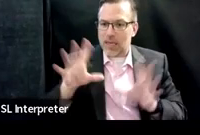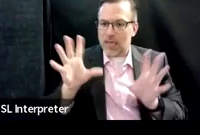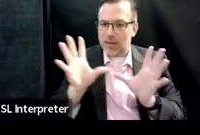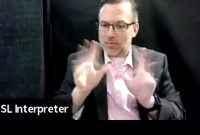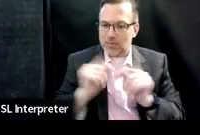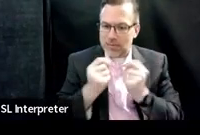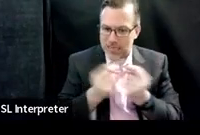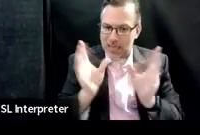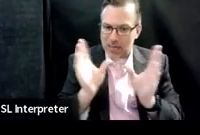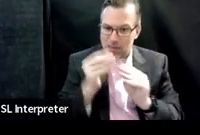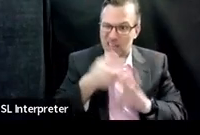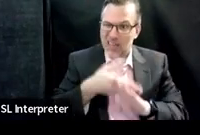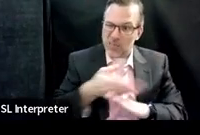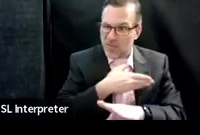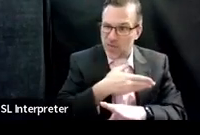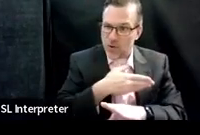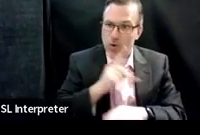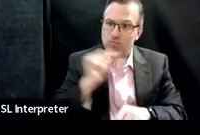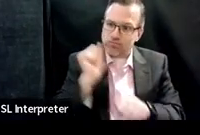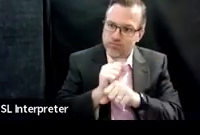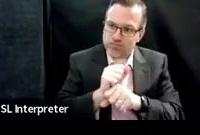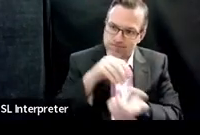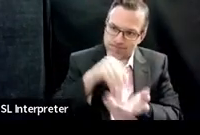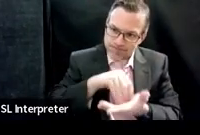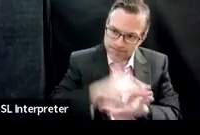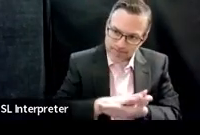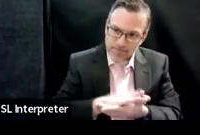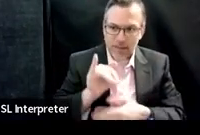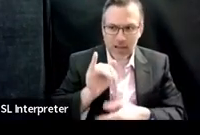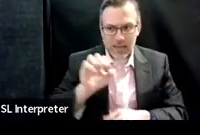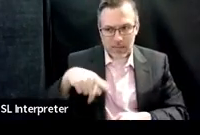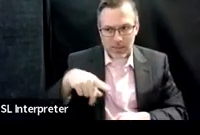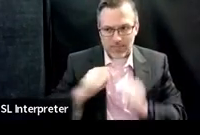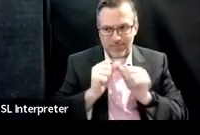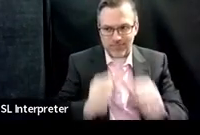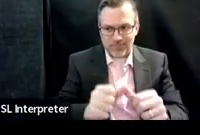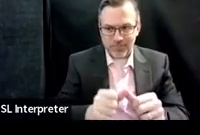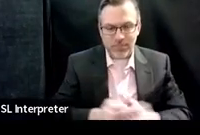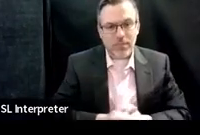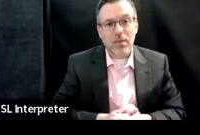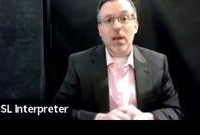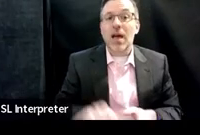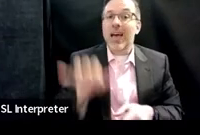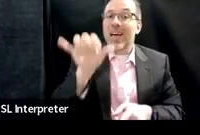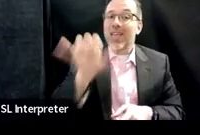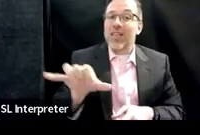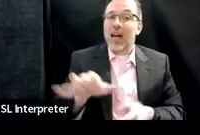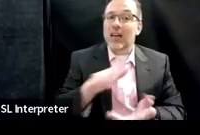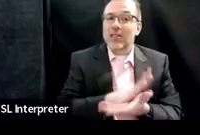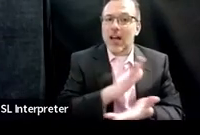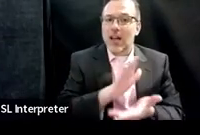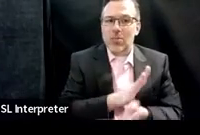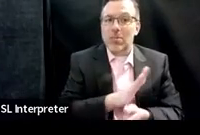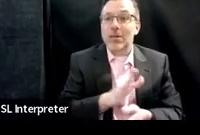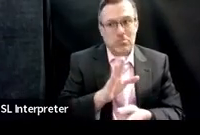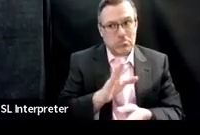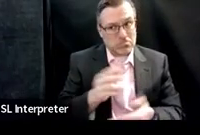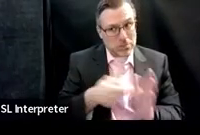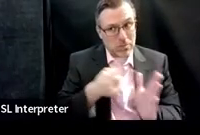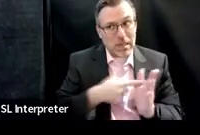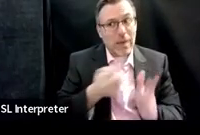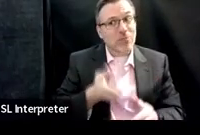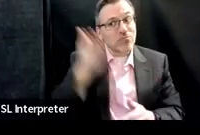IEP. And this document is used by courts and hearing